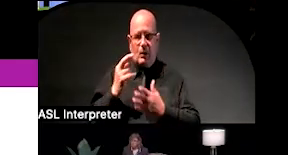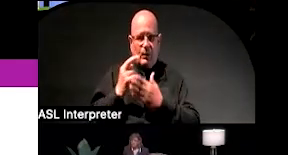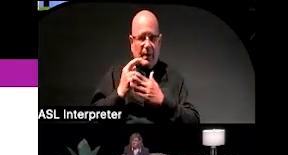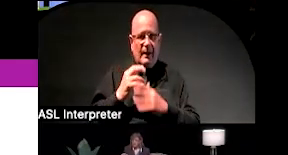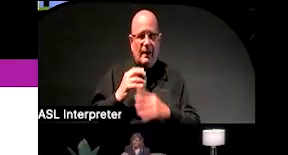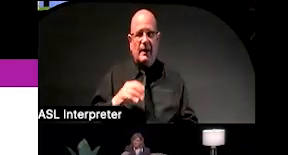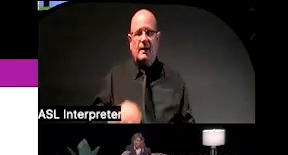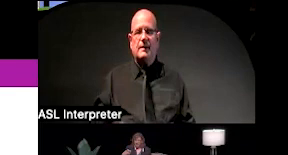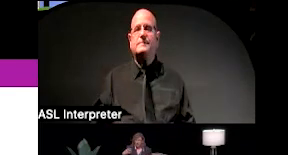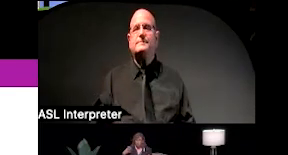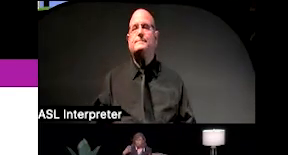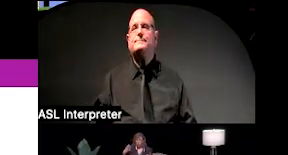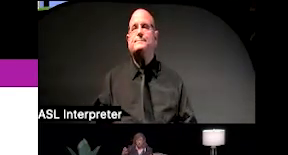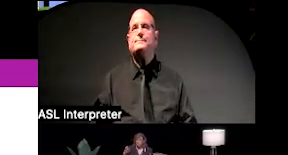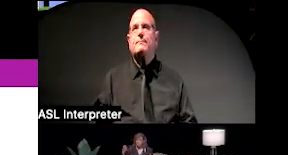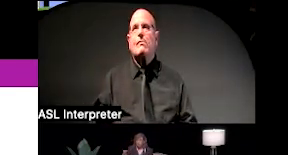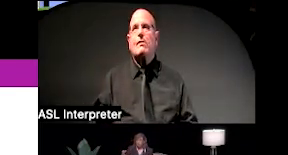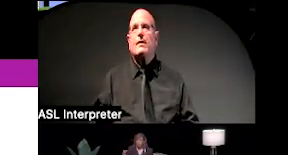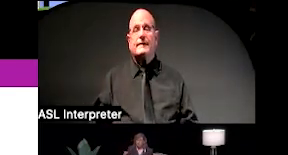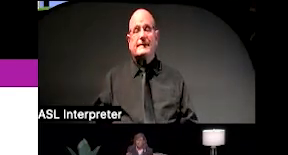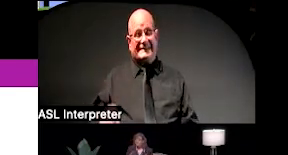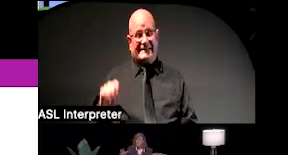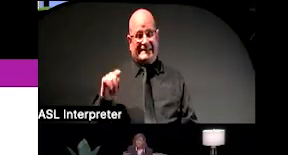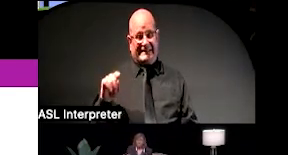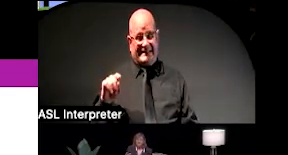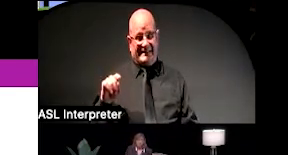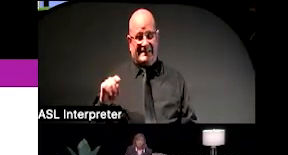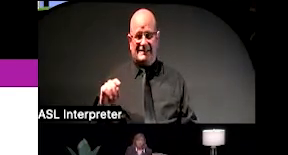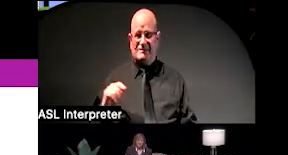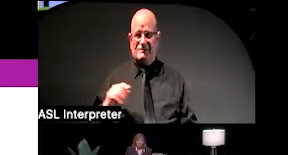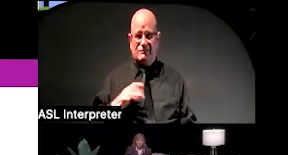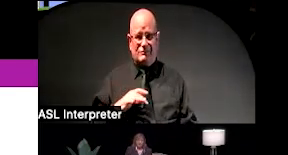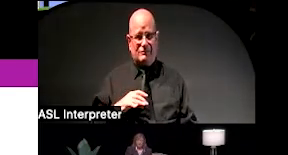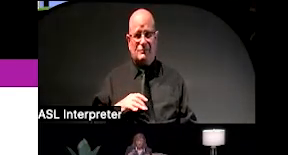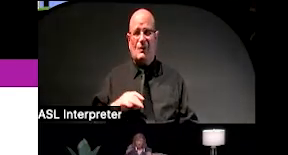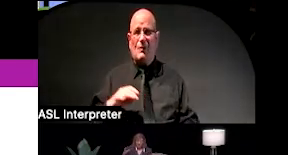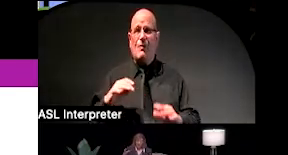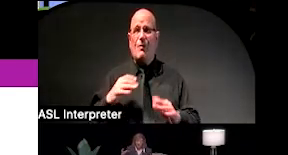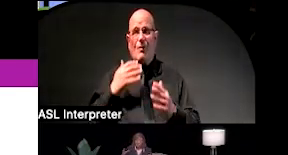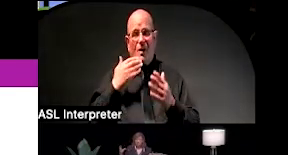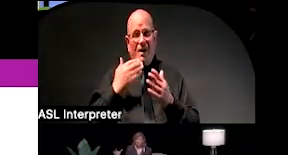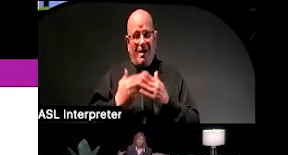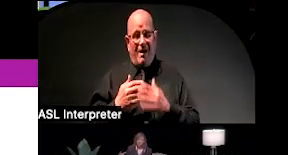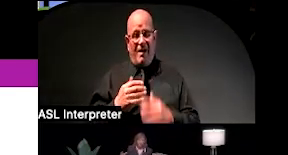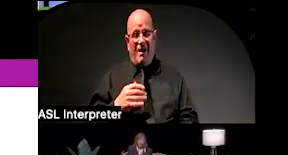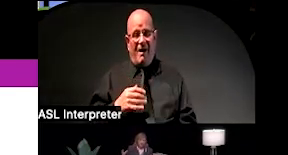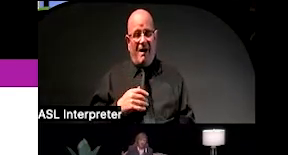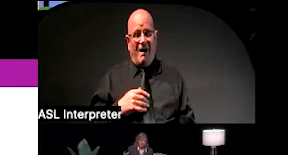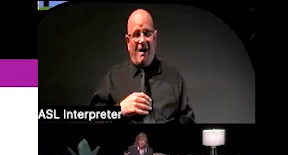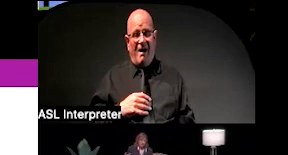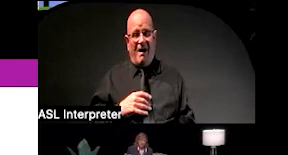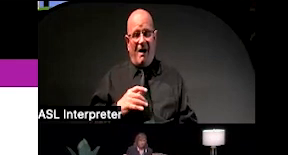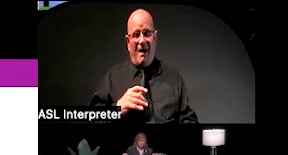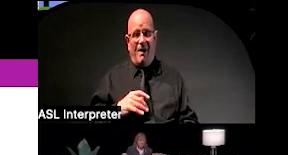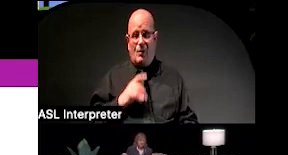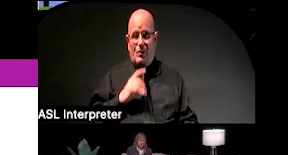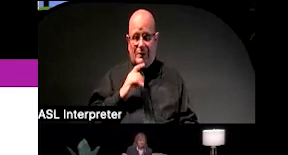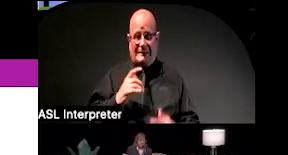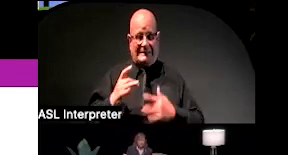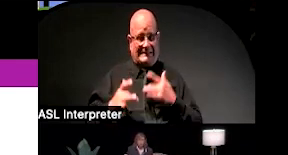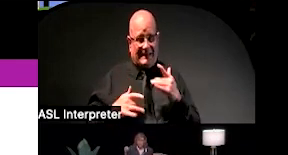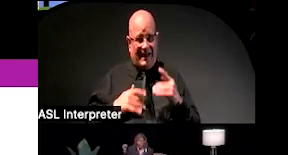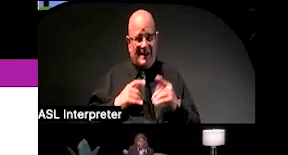that. And she is doing amazingly well. I mean, I can't even tell you how excited we are about